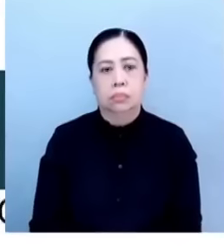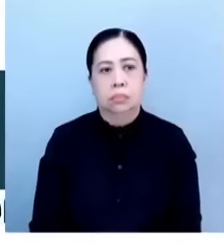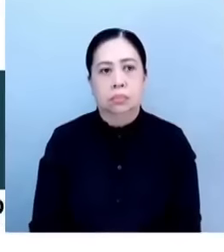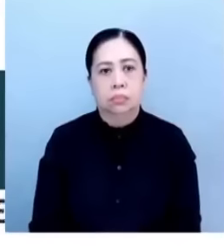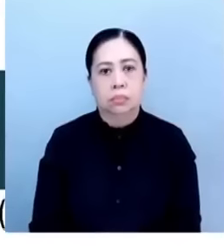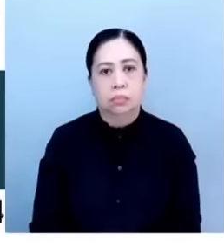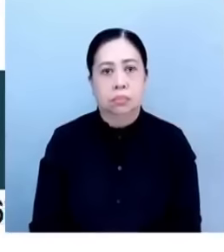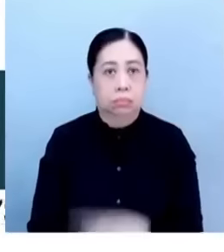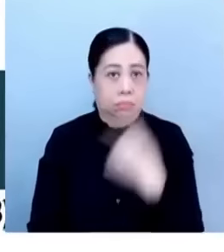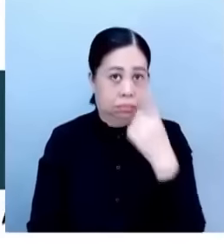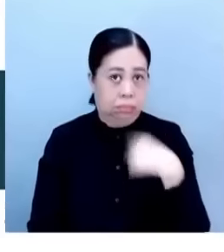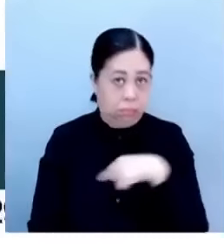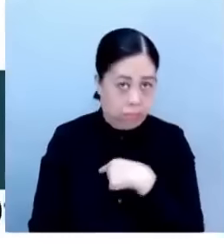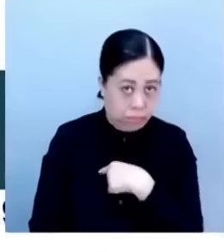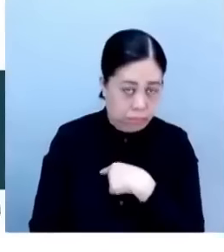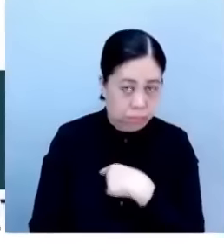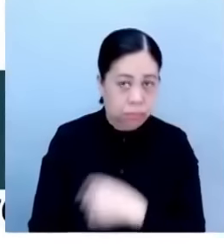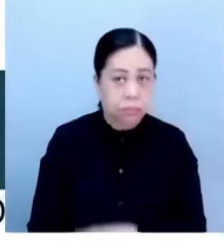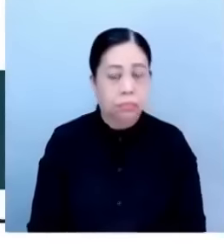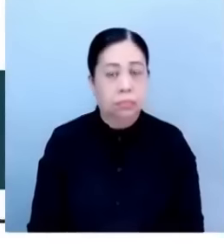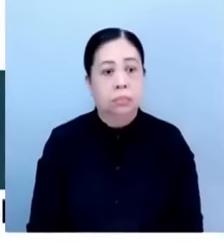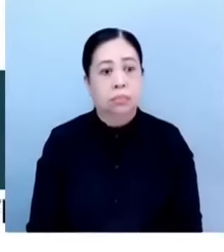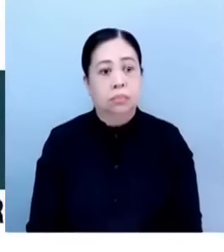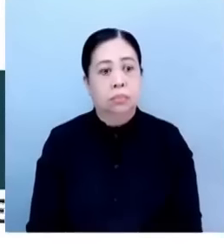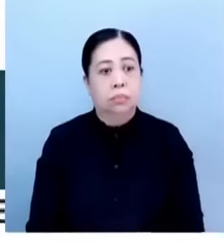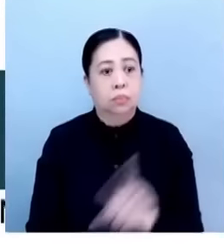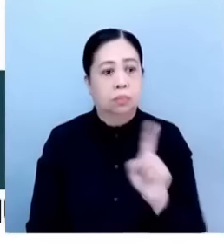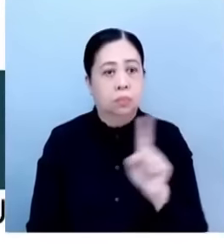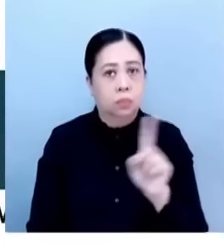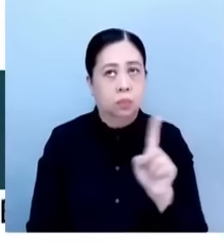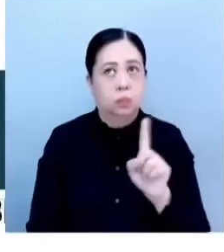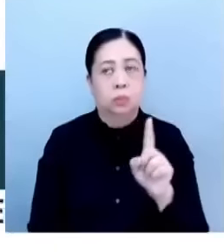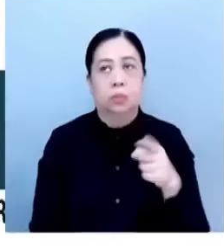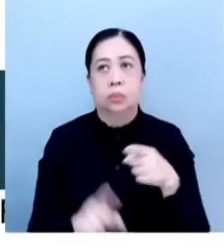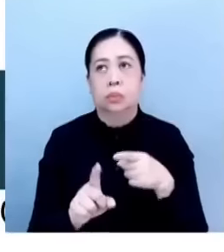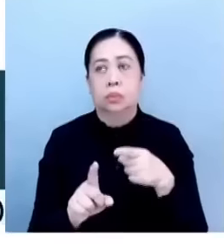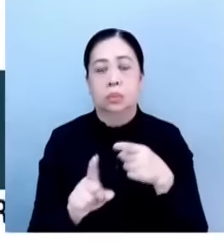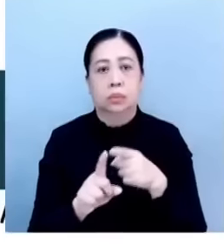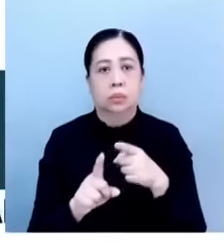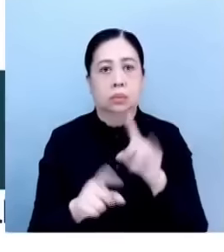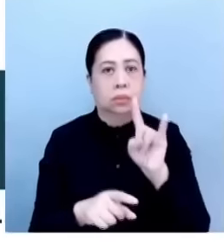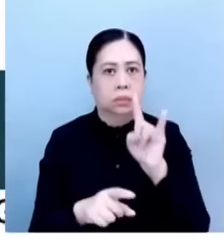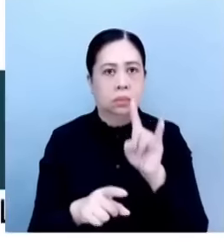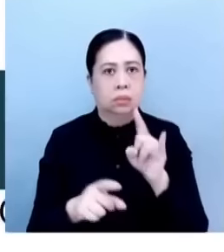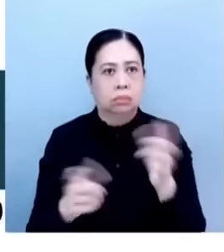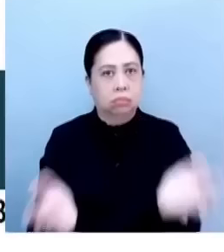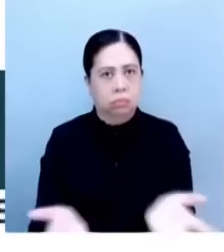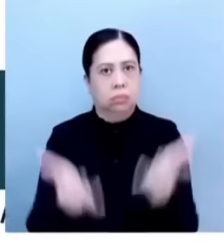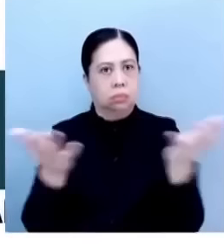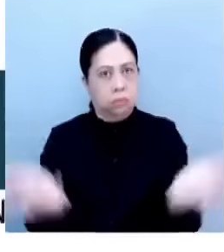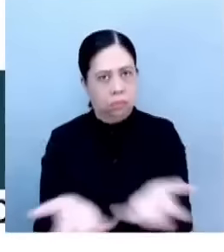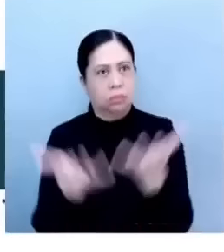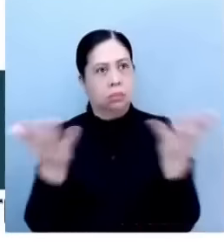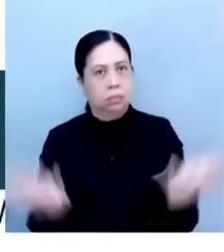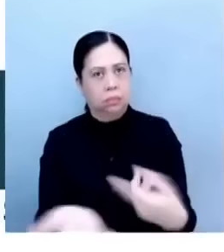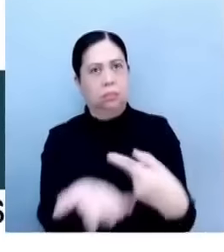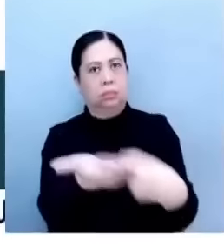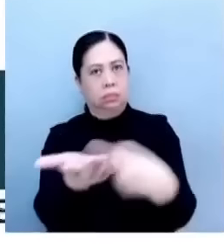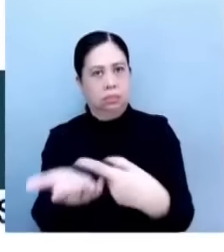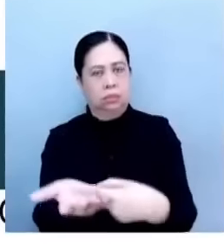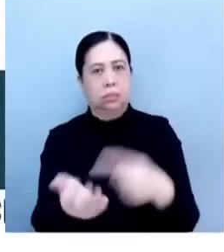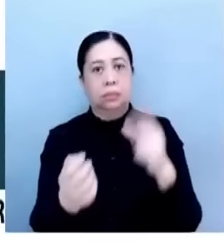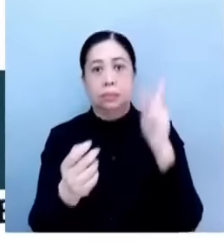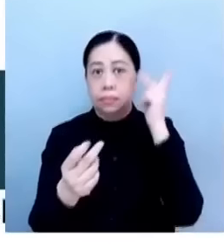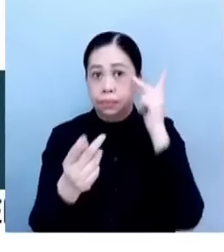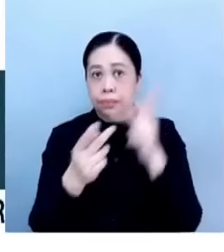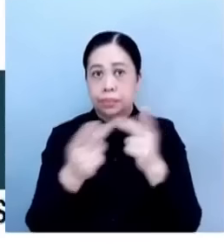As for us, what the ad achieved is it created a stir among the people, and our purpose of